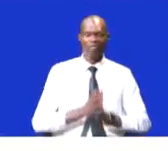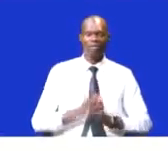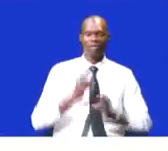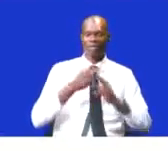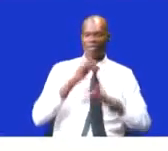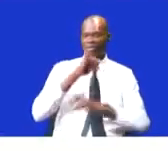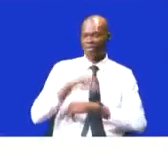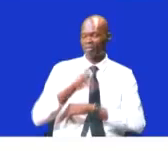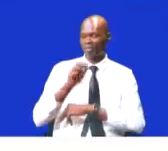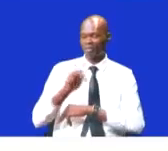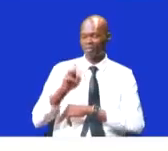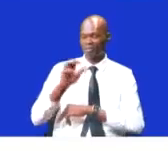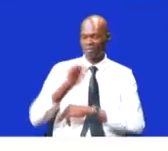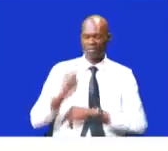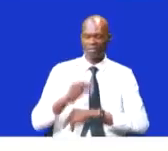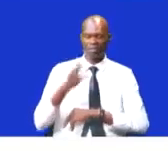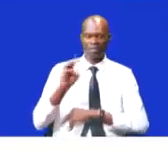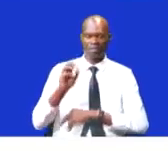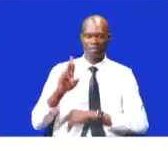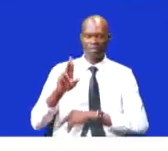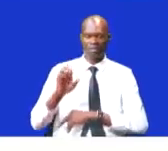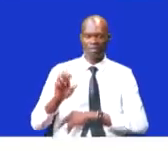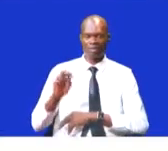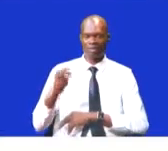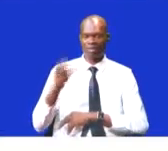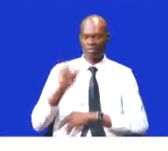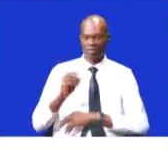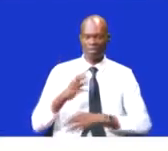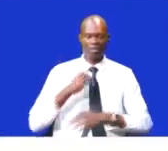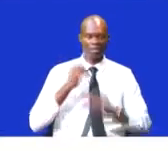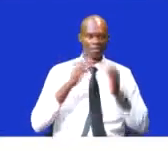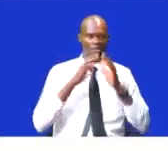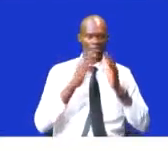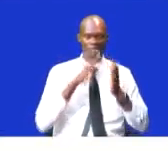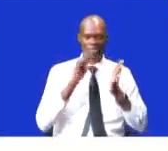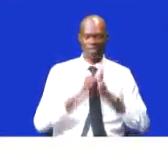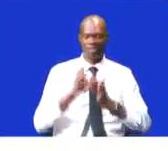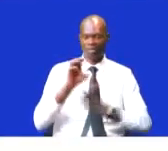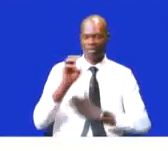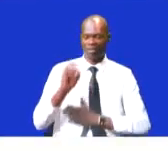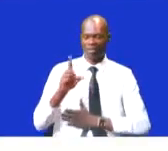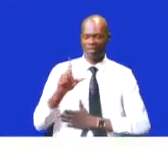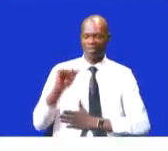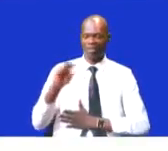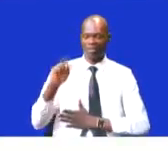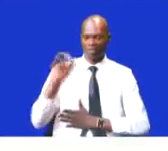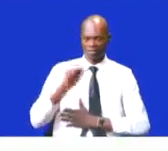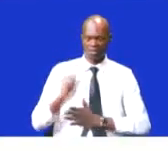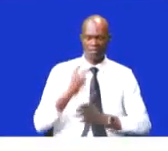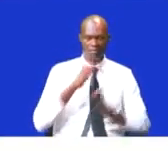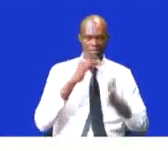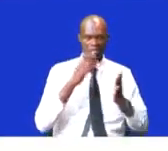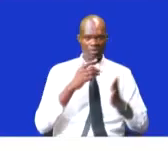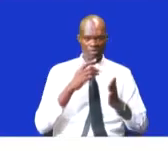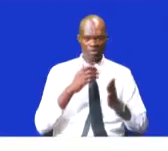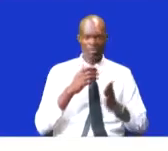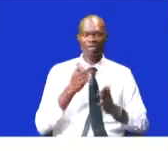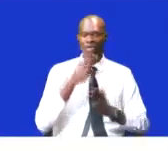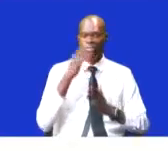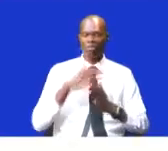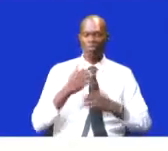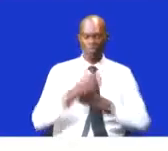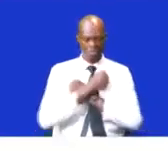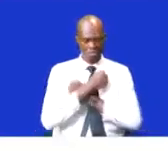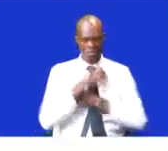migosi James Orengo. Kuma bende Orengo to opako mana migosi Collins Juma ka en koda adieri ni en jalno ero ma bende ohero tije kendo bende